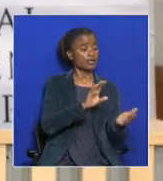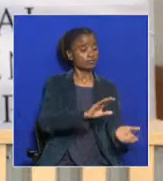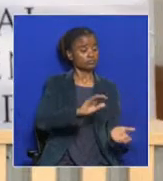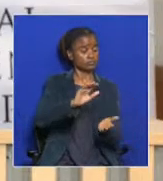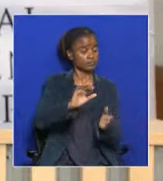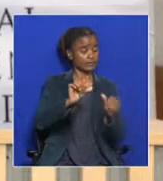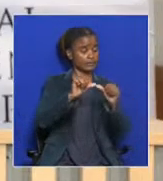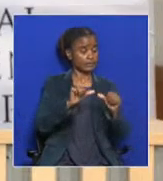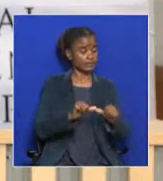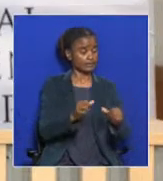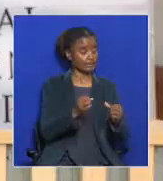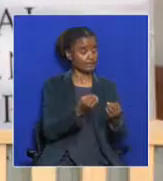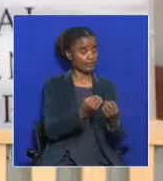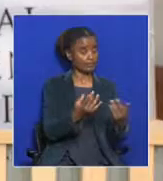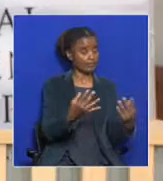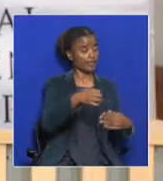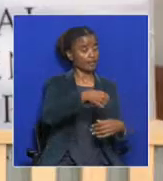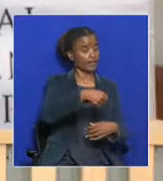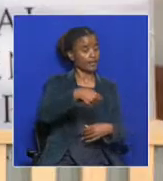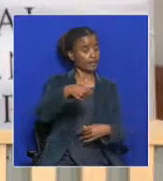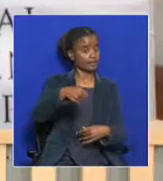bags, big bags.